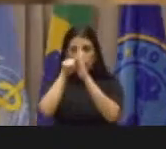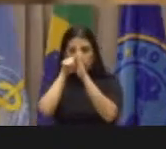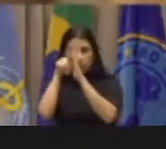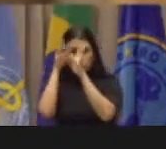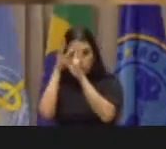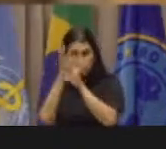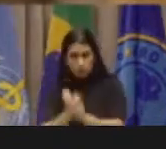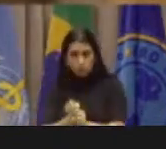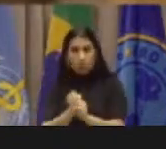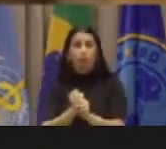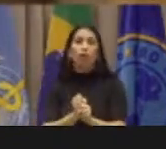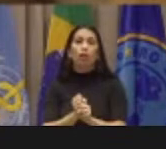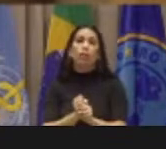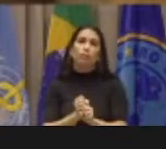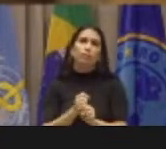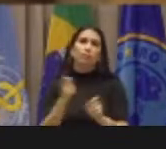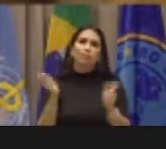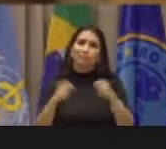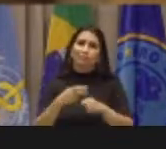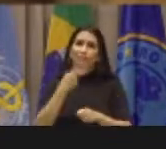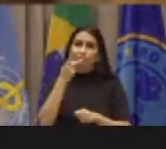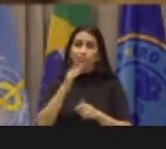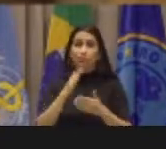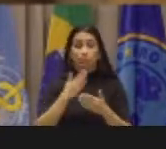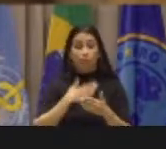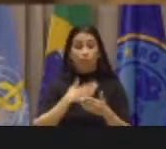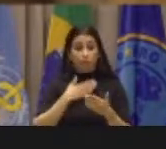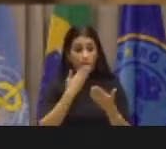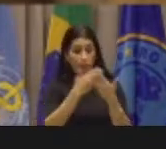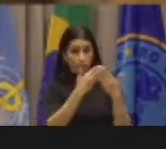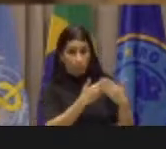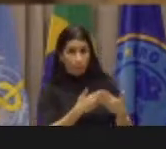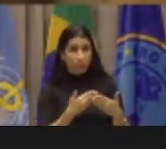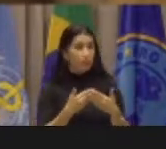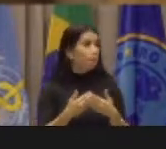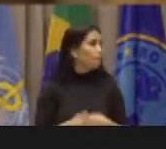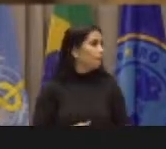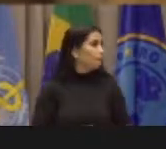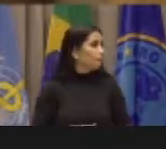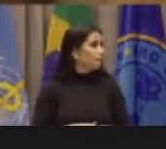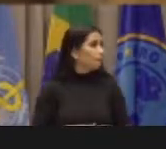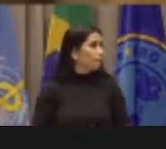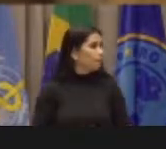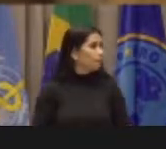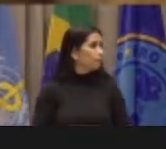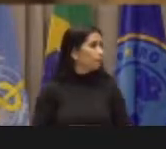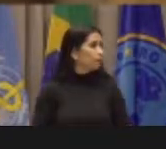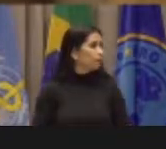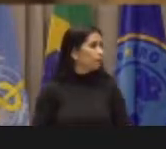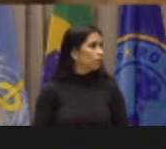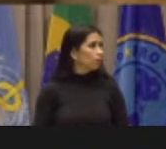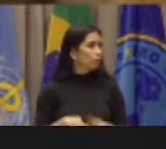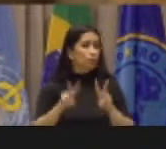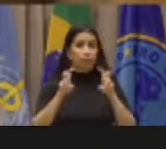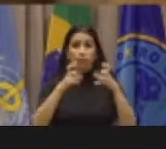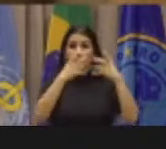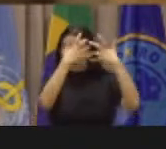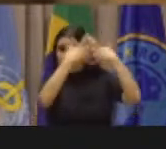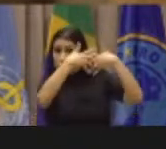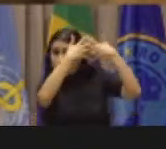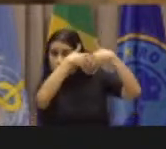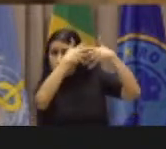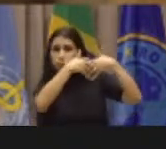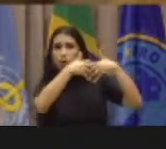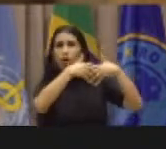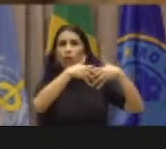filtering is still being refined. I can talk about it because it's been my study. The neurological